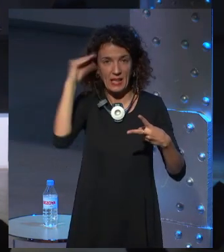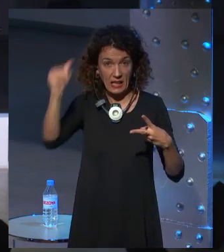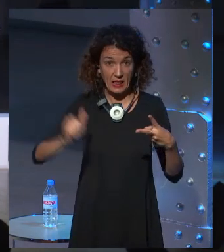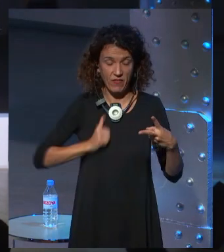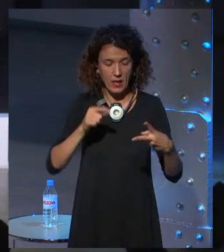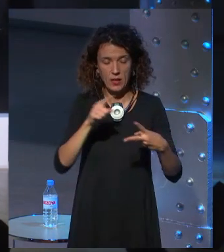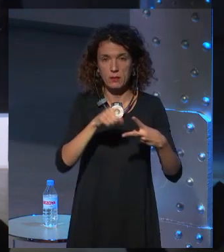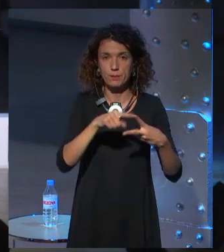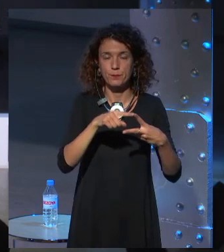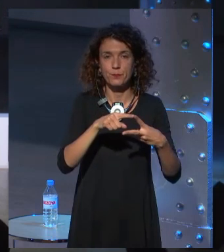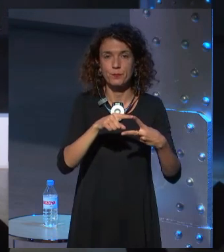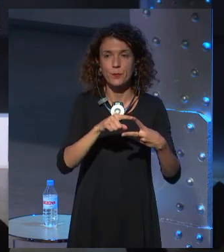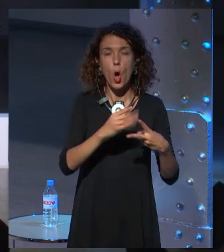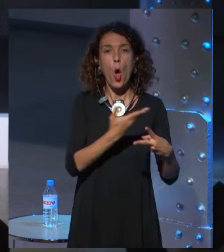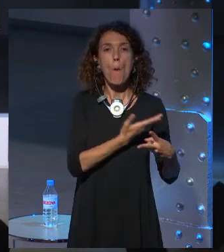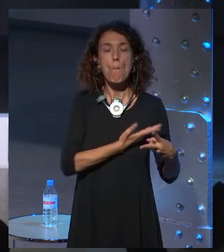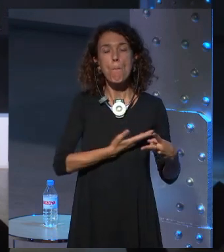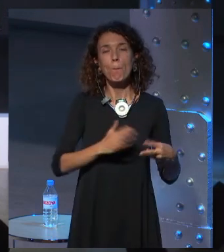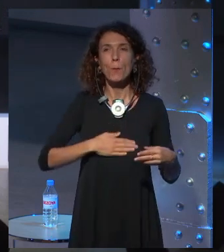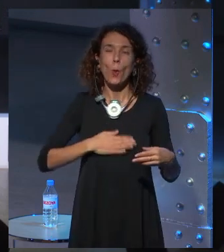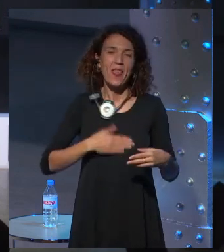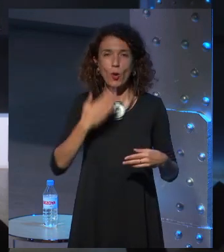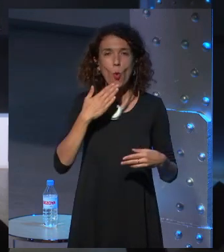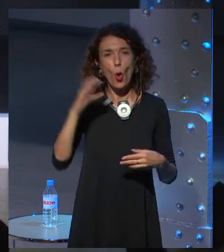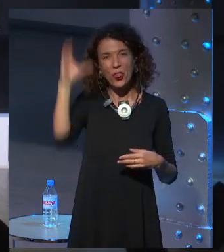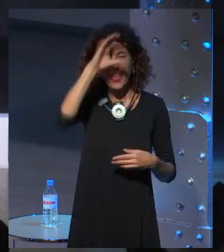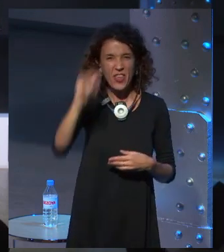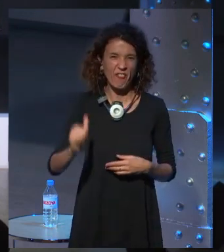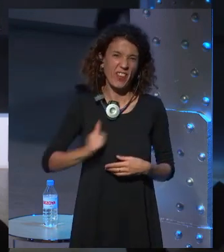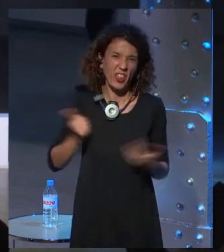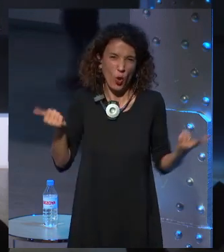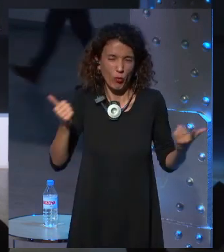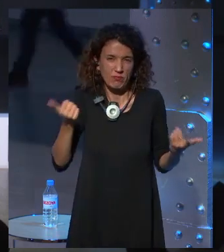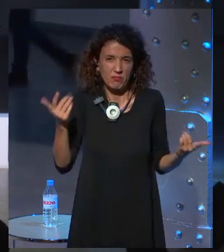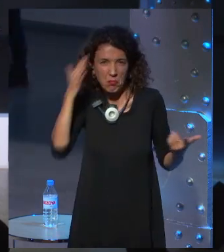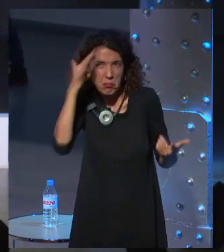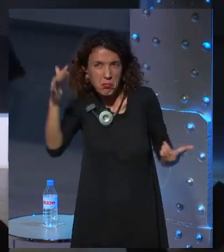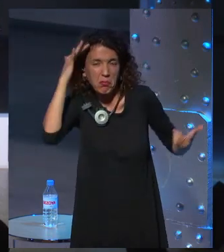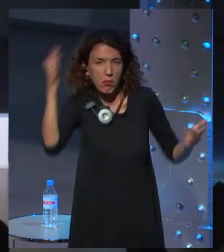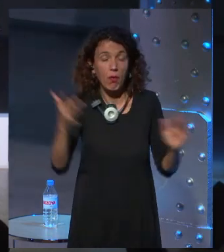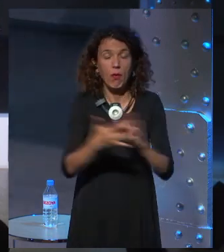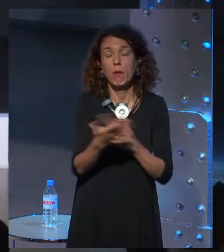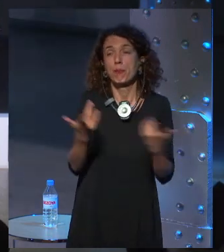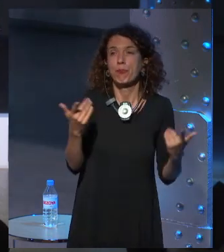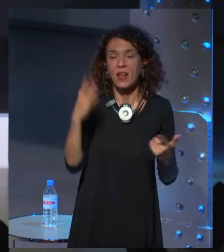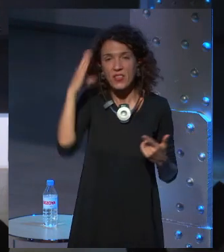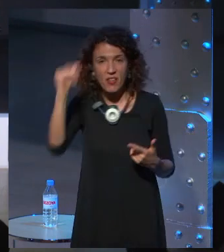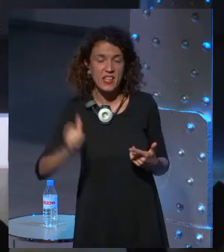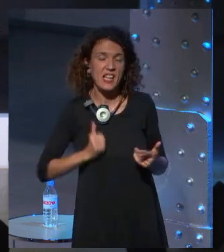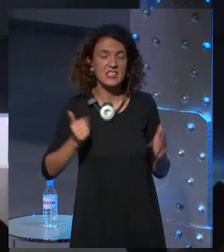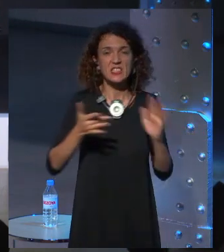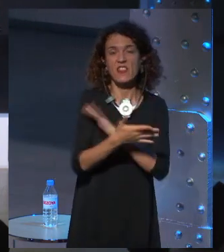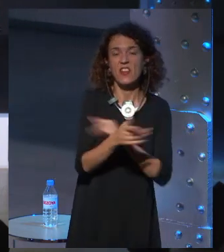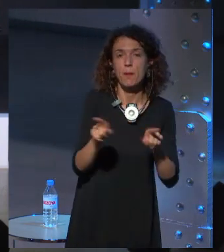story on artificial intelligence, right? Is it going to be that we're going to be overrun with robots? I don't know that that's